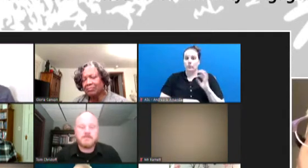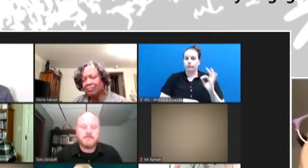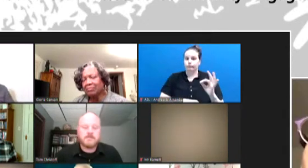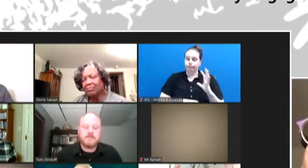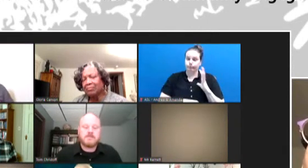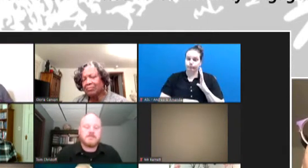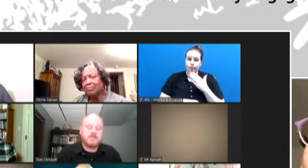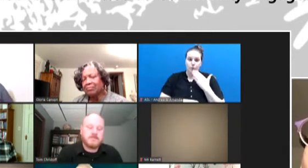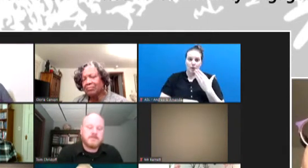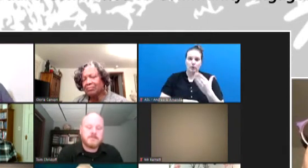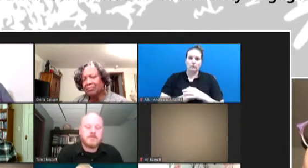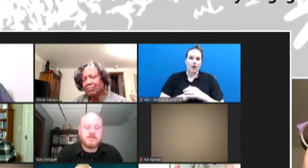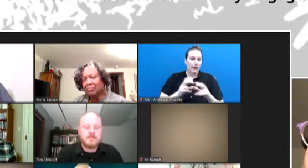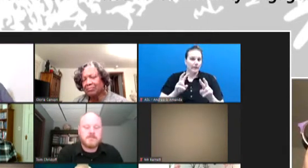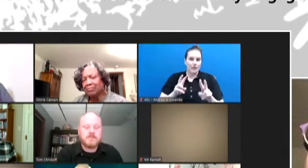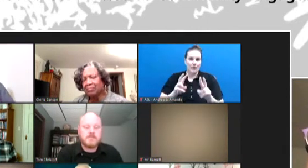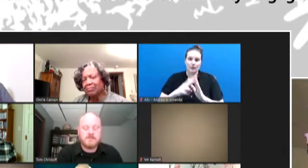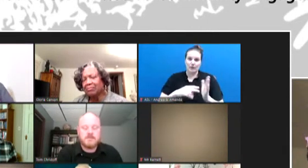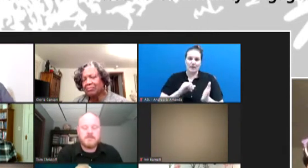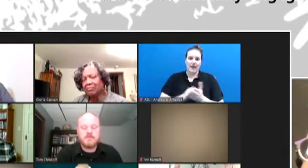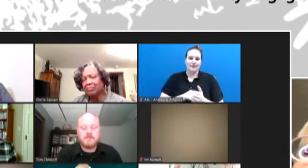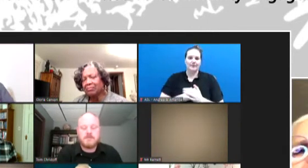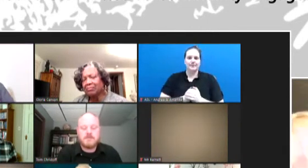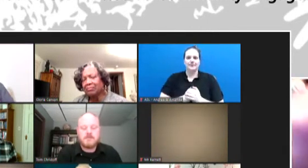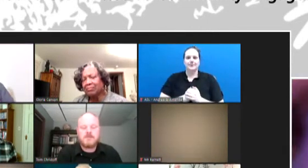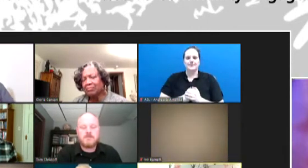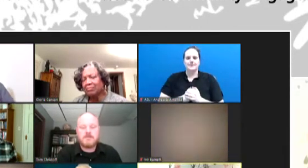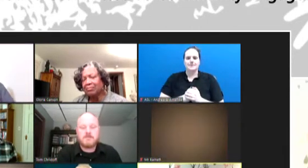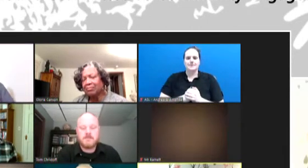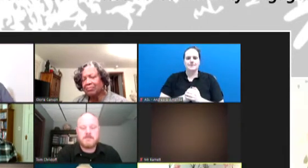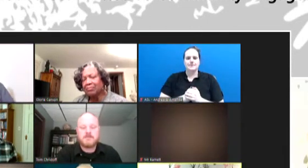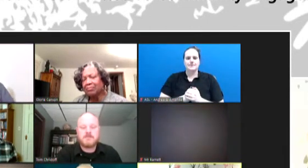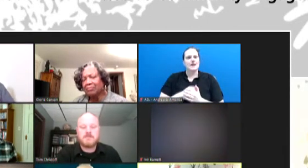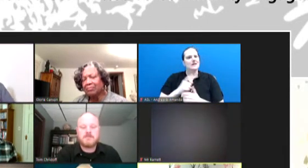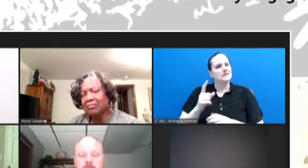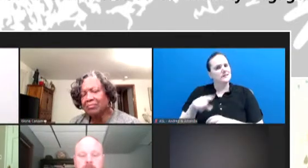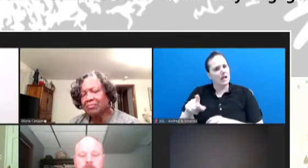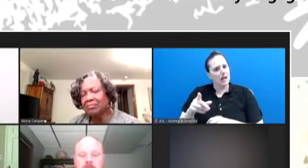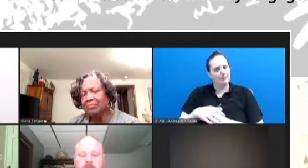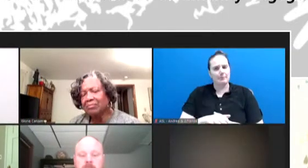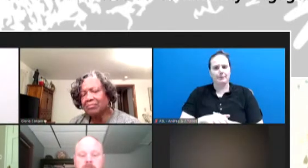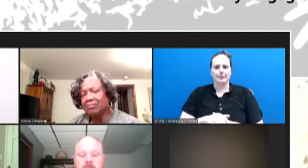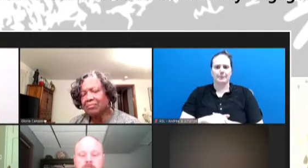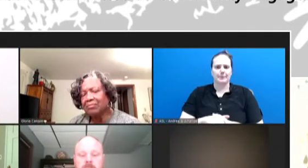you. I'll look forward to reading it. Thank you. Zainab.